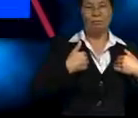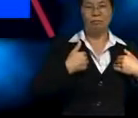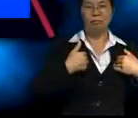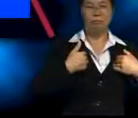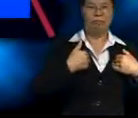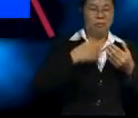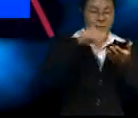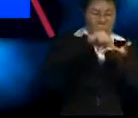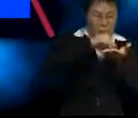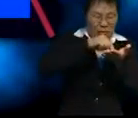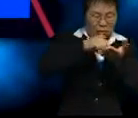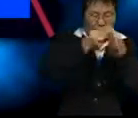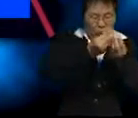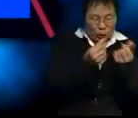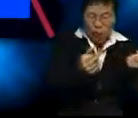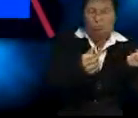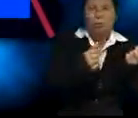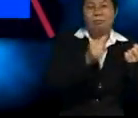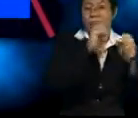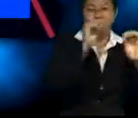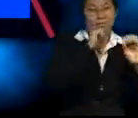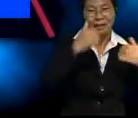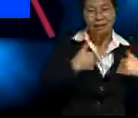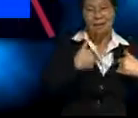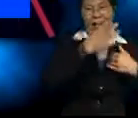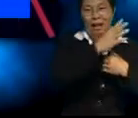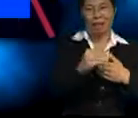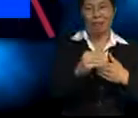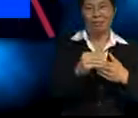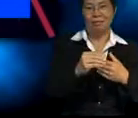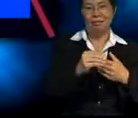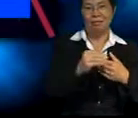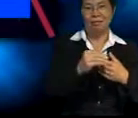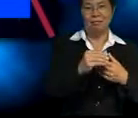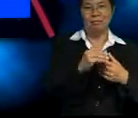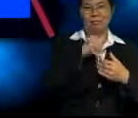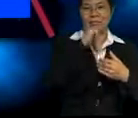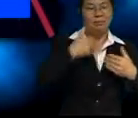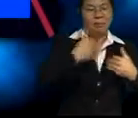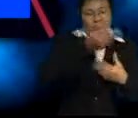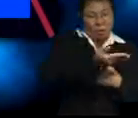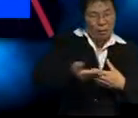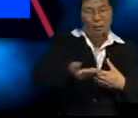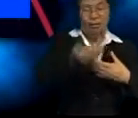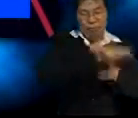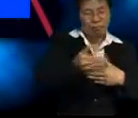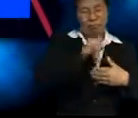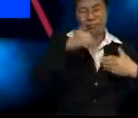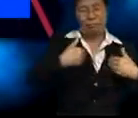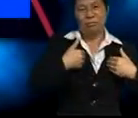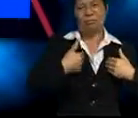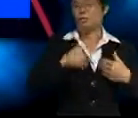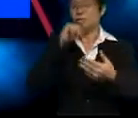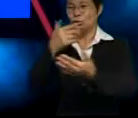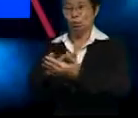free from dissolved substances, and distilled water is free from suspended materials.